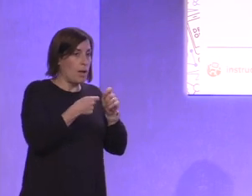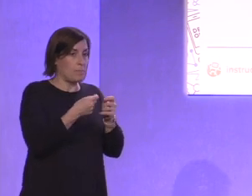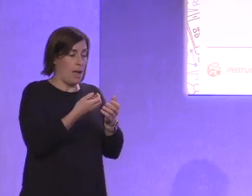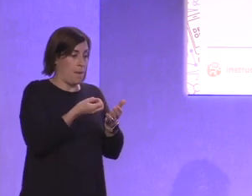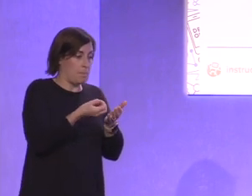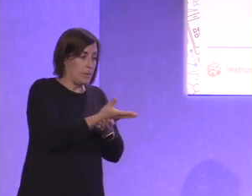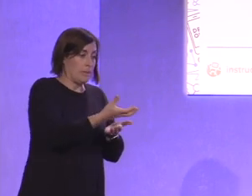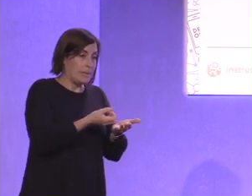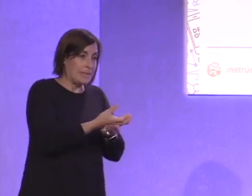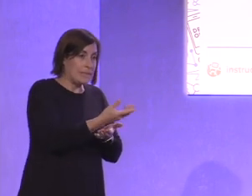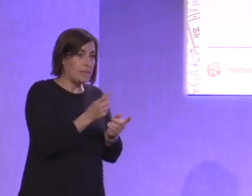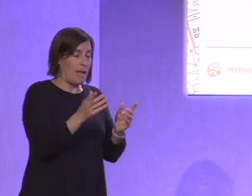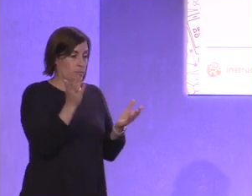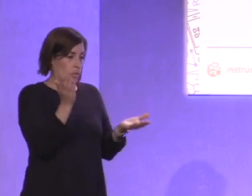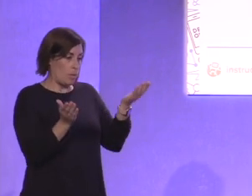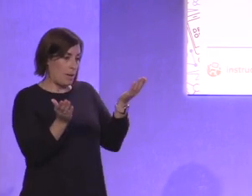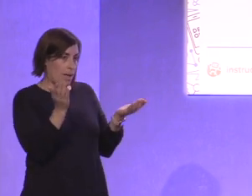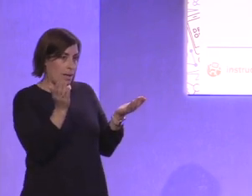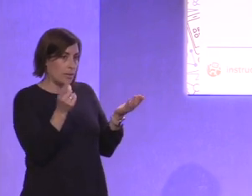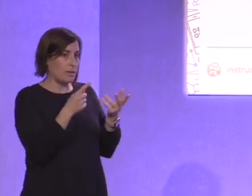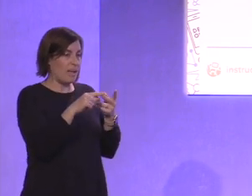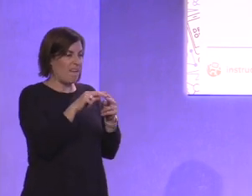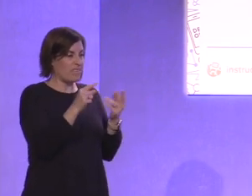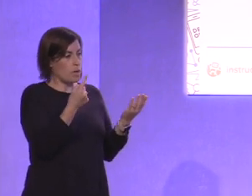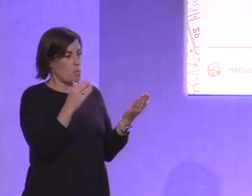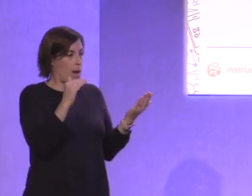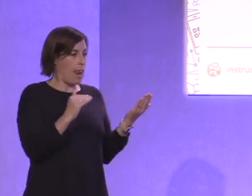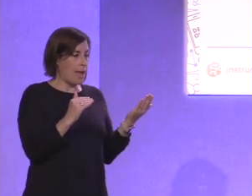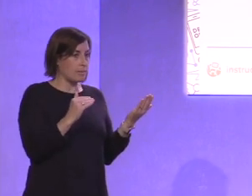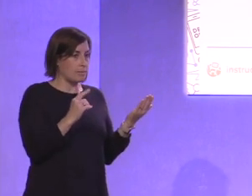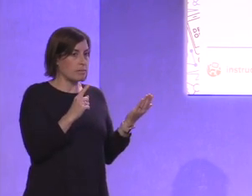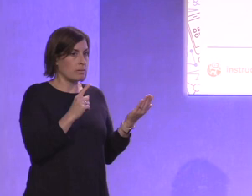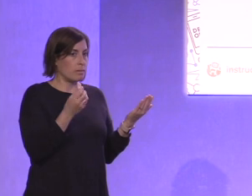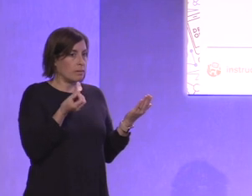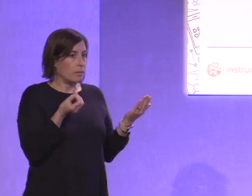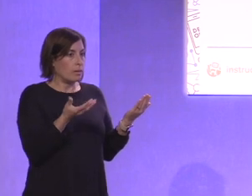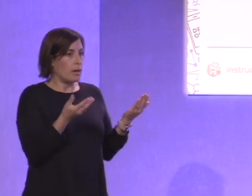you're making a trade-off here. More is not necessarily good for you.